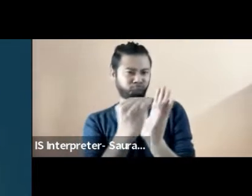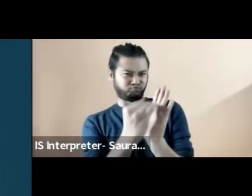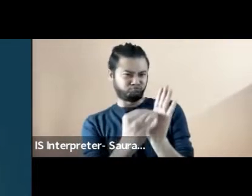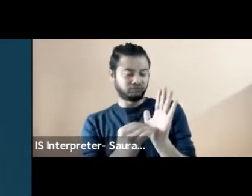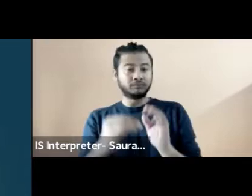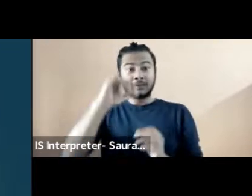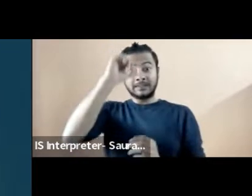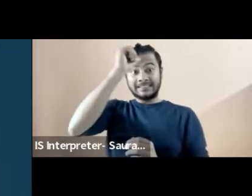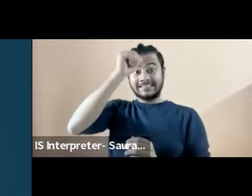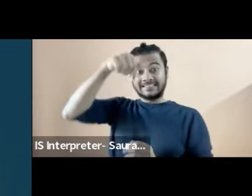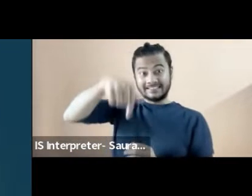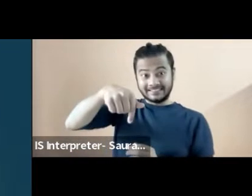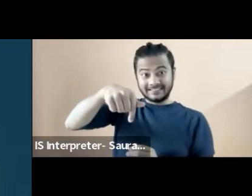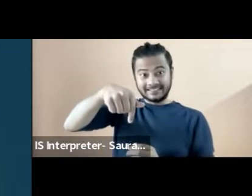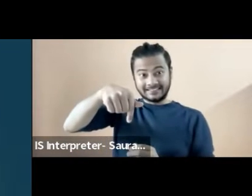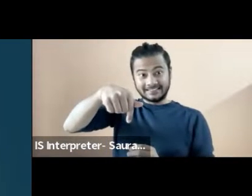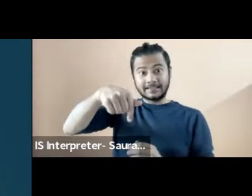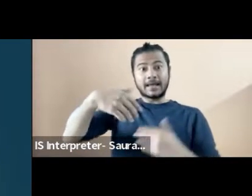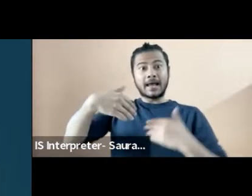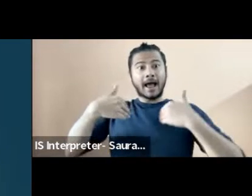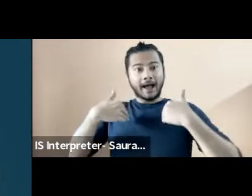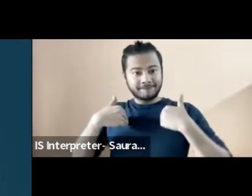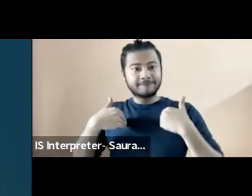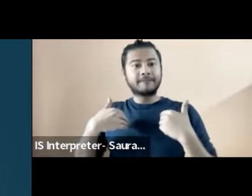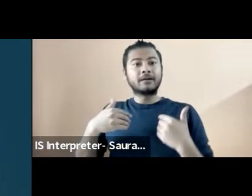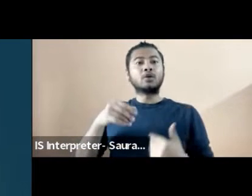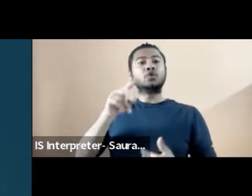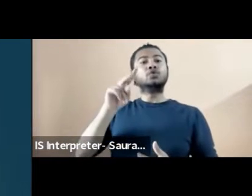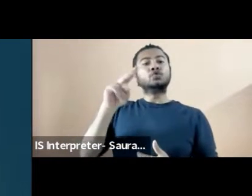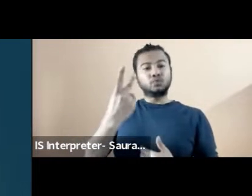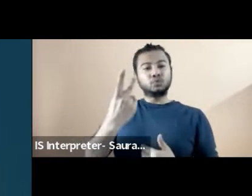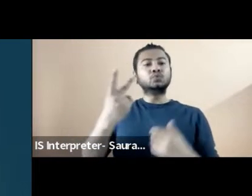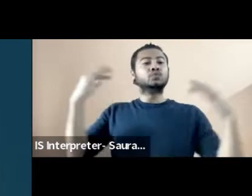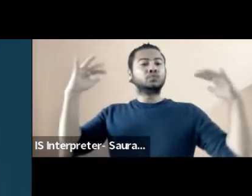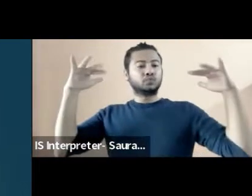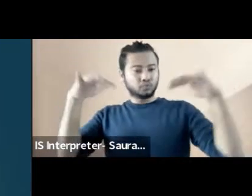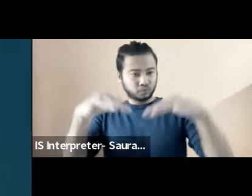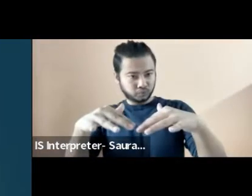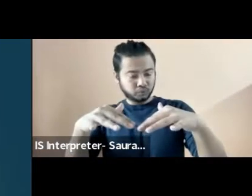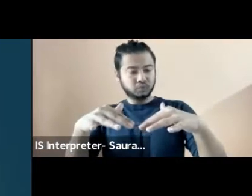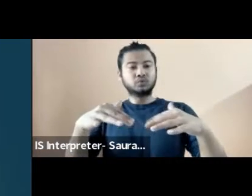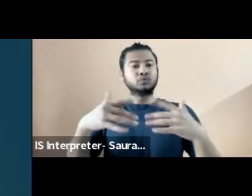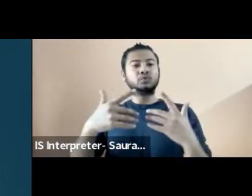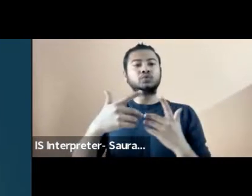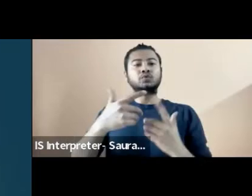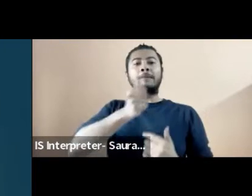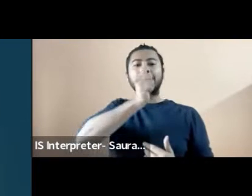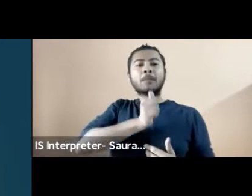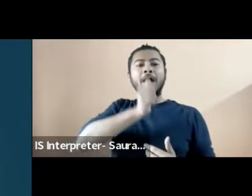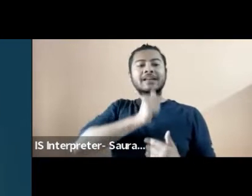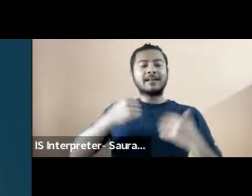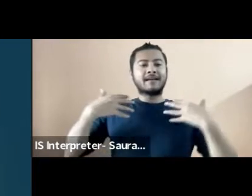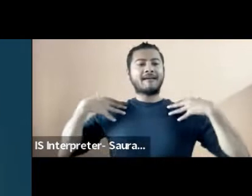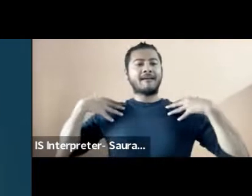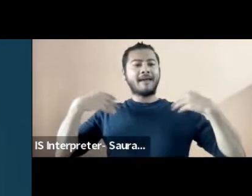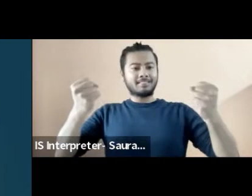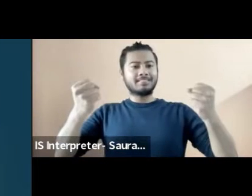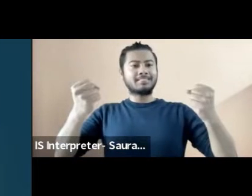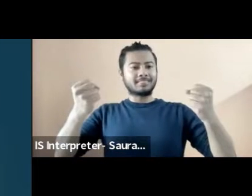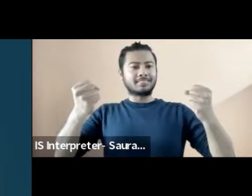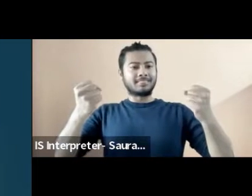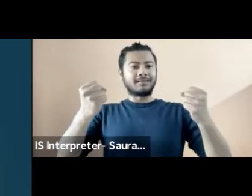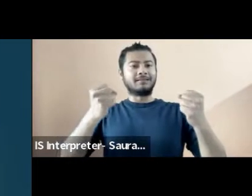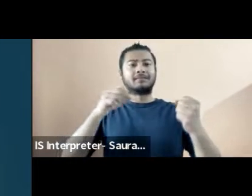Sathi Sehat organization held 2 witness seminars covering the theme of private health care sector. And at the end, you'll see this is